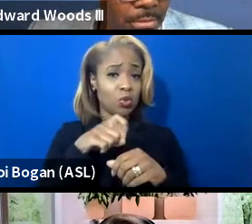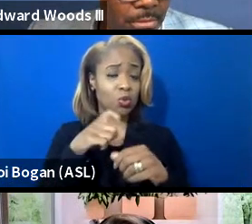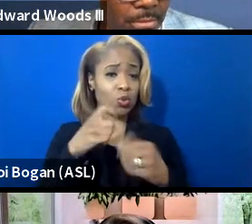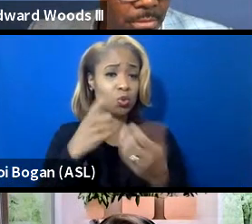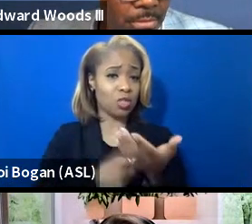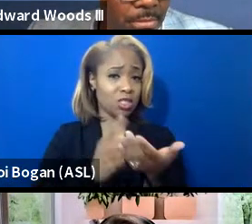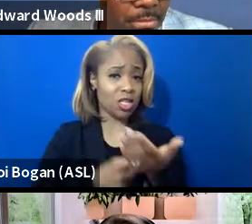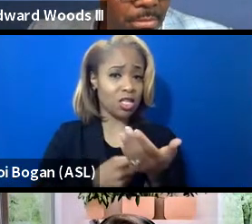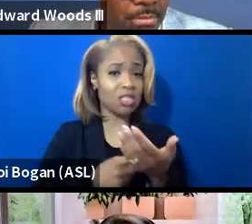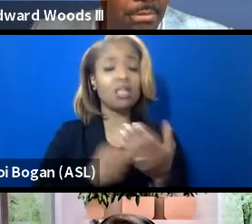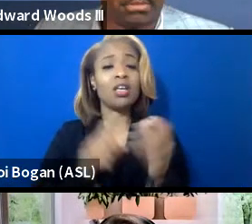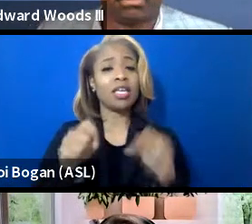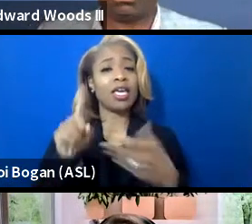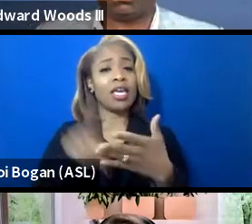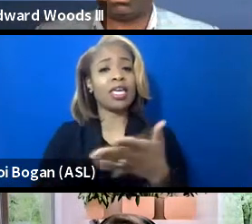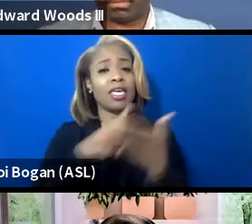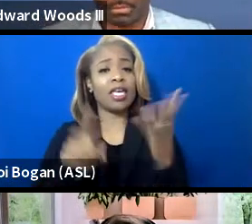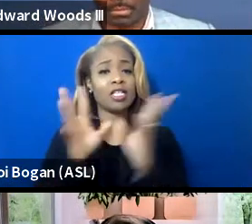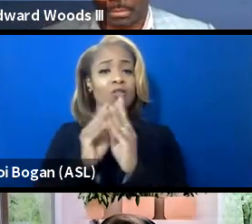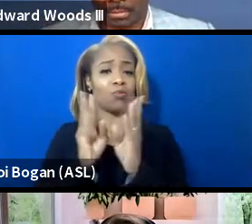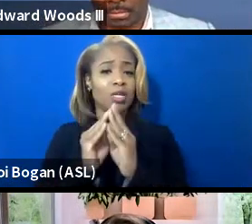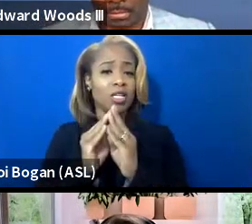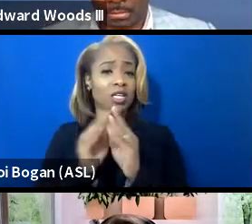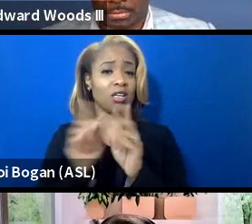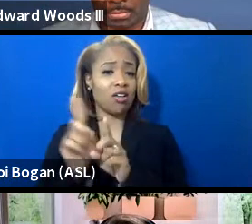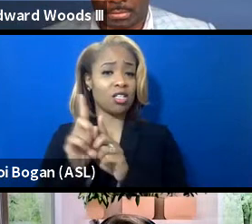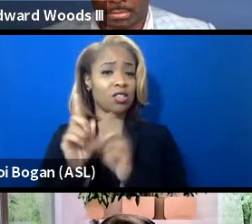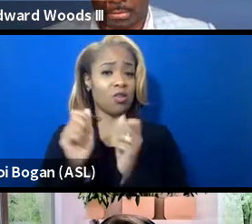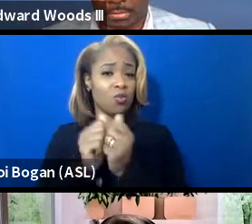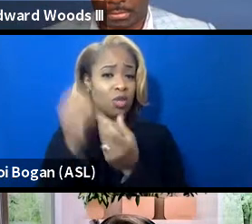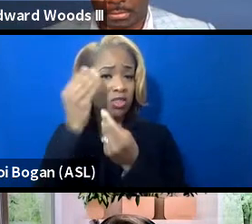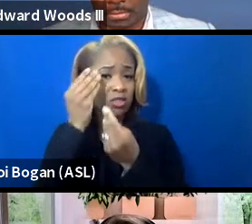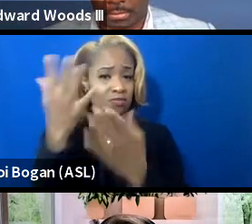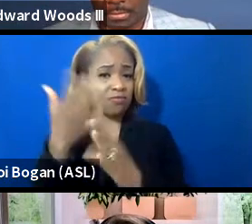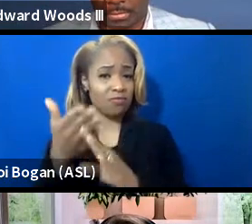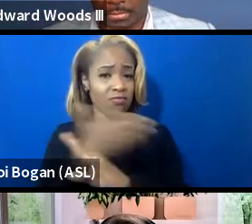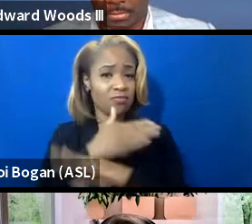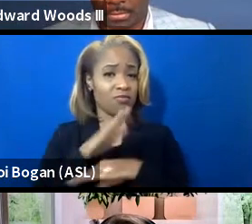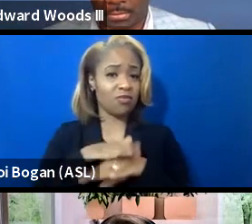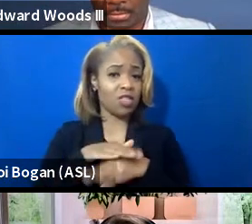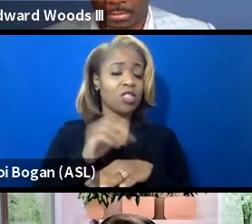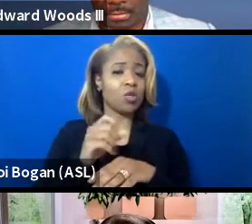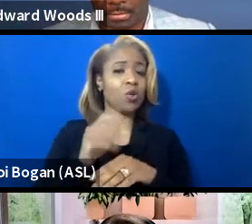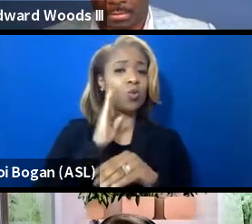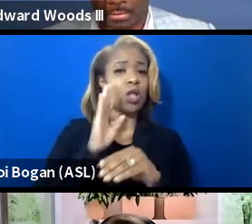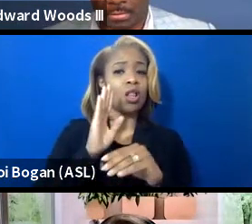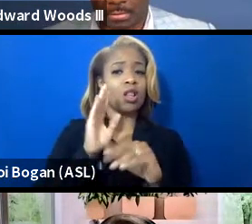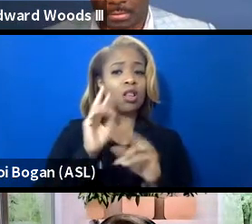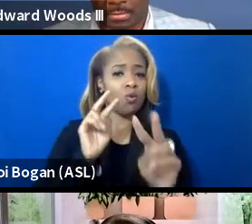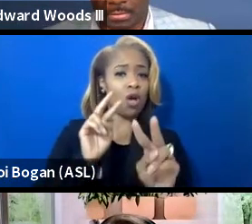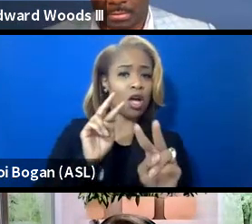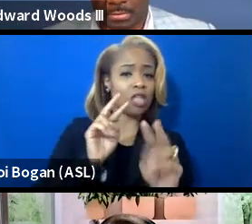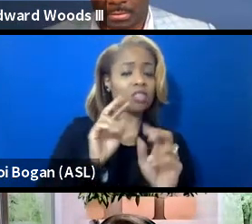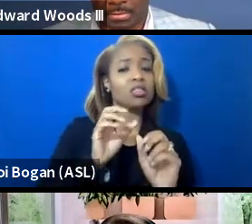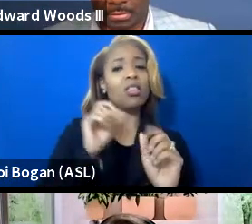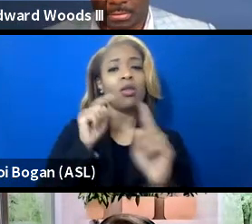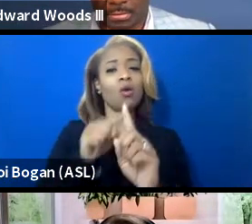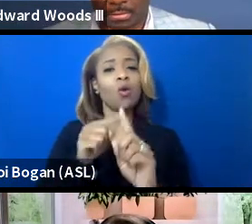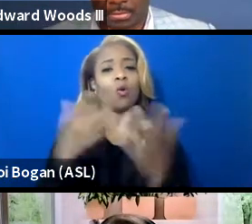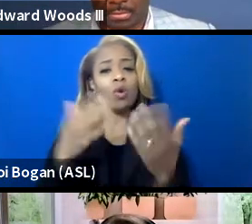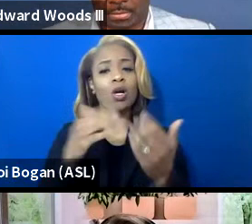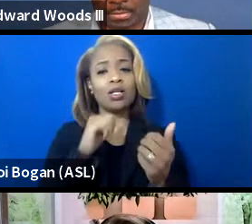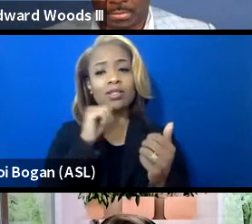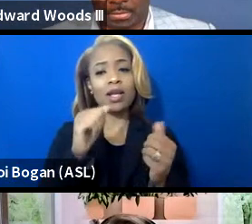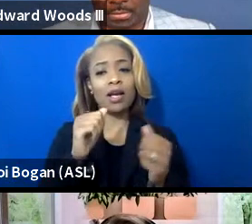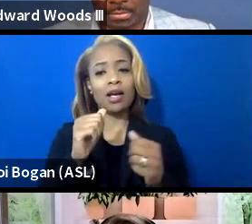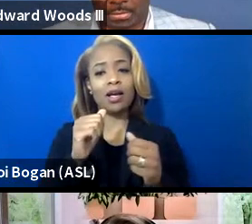be canceled with notice. So again, we'll be watching it very closely. Our goal is not to put